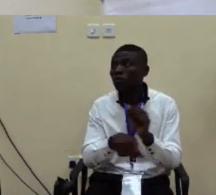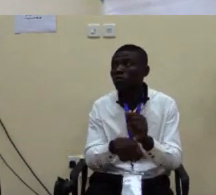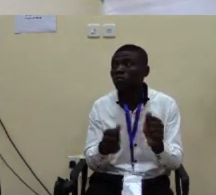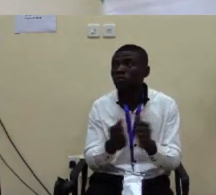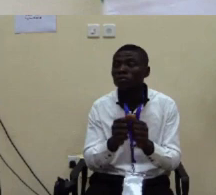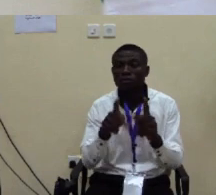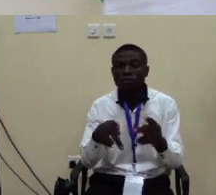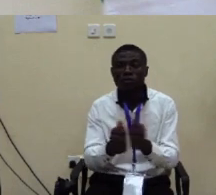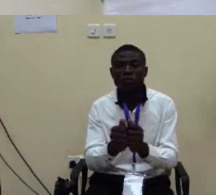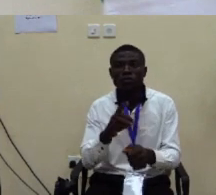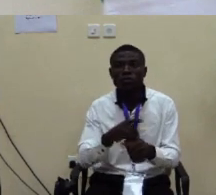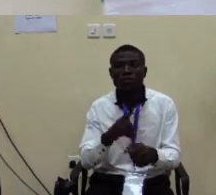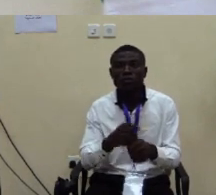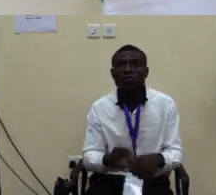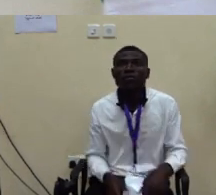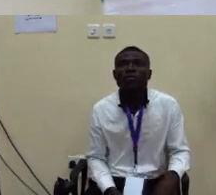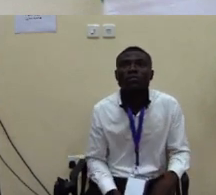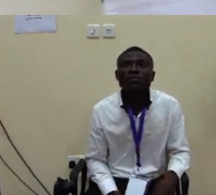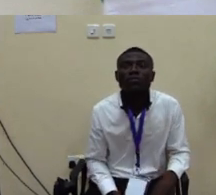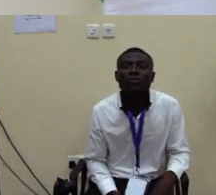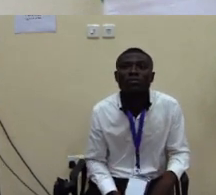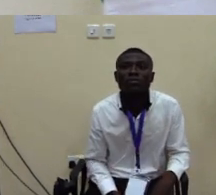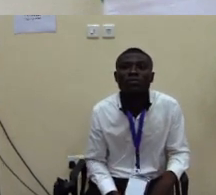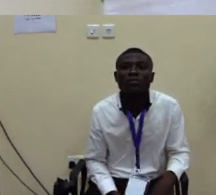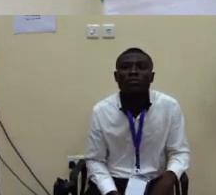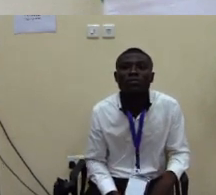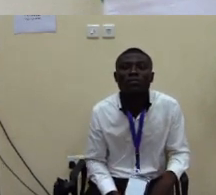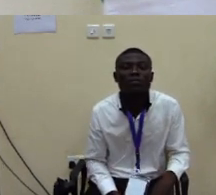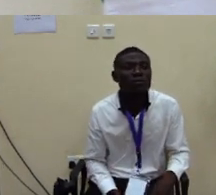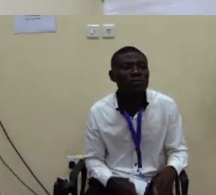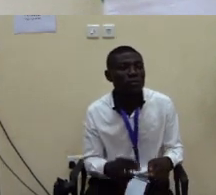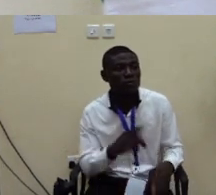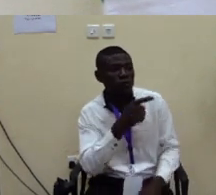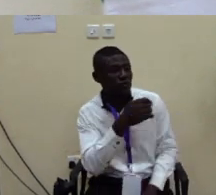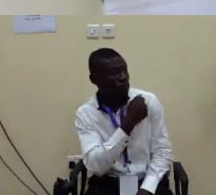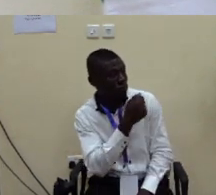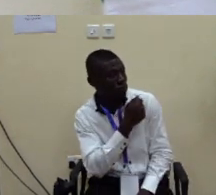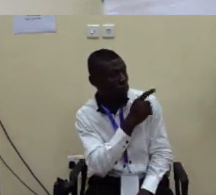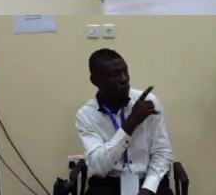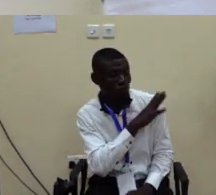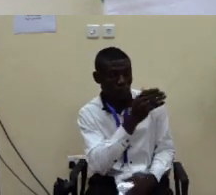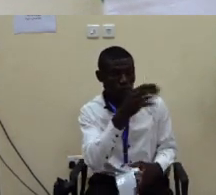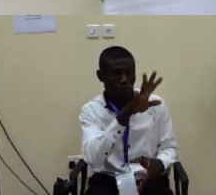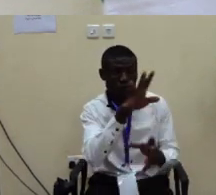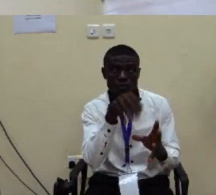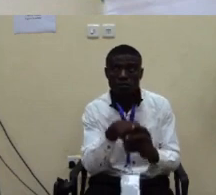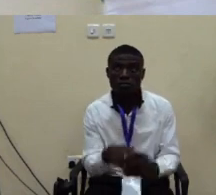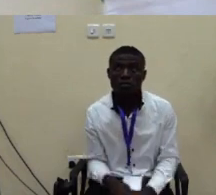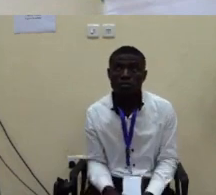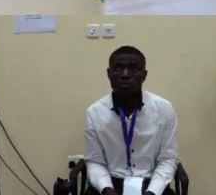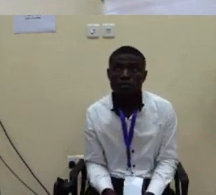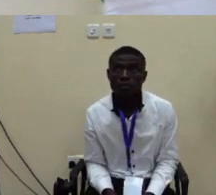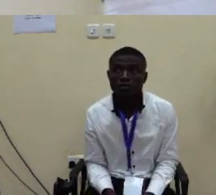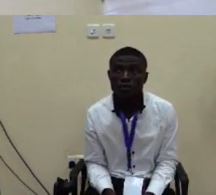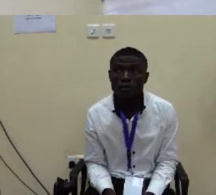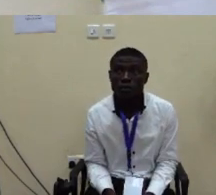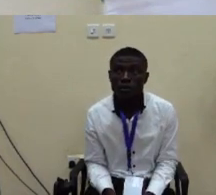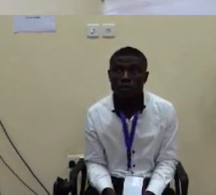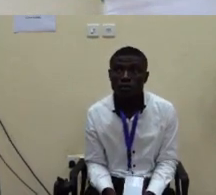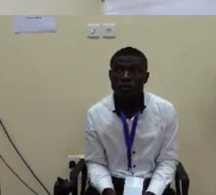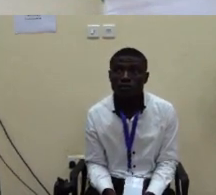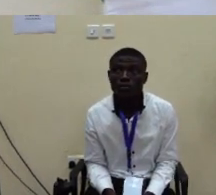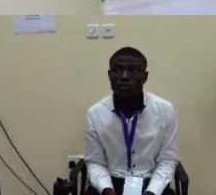persons with disabilities. So Joseph, you have been involved in